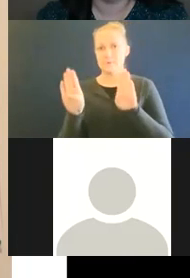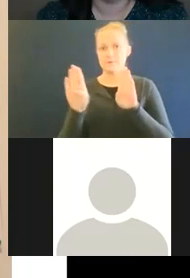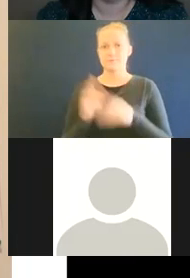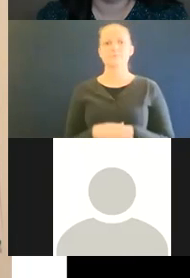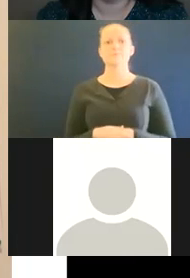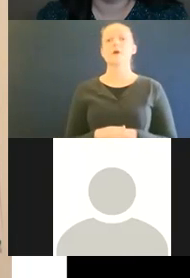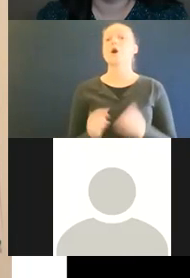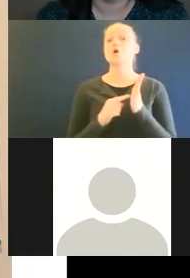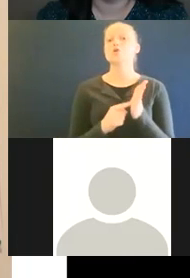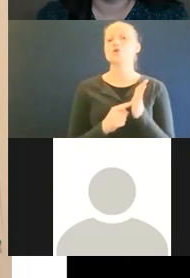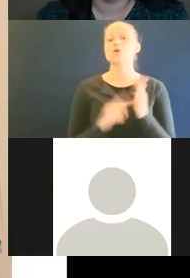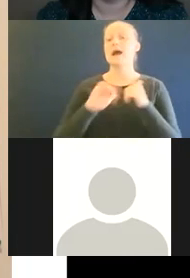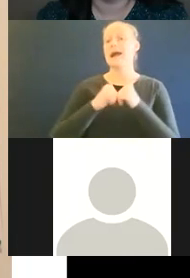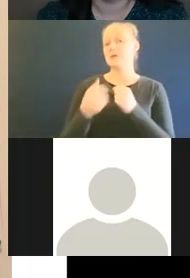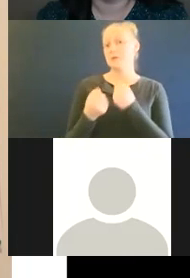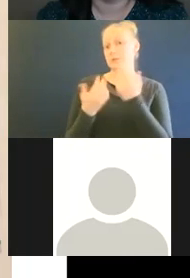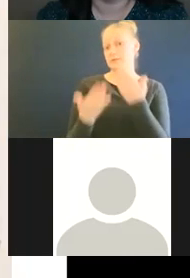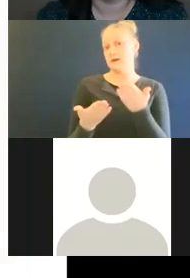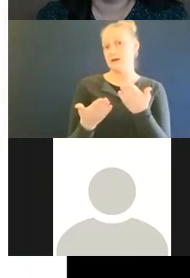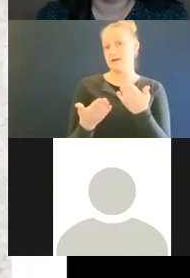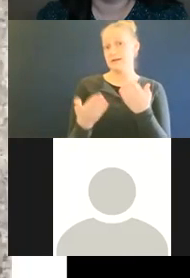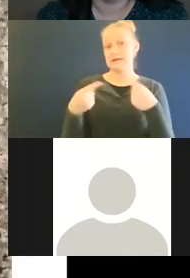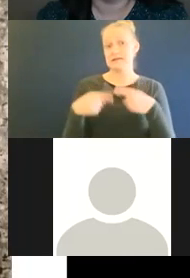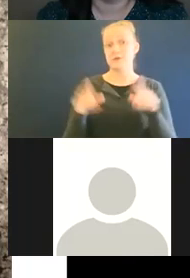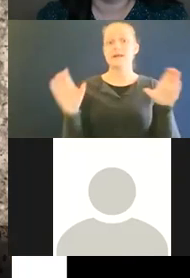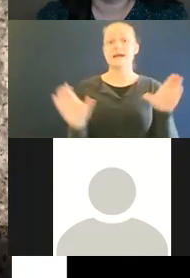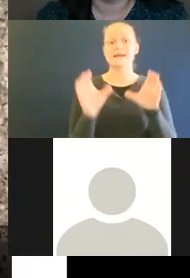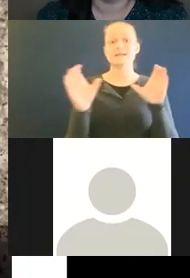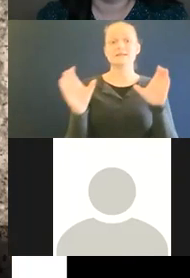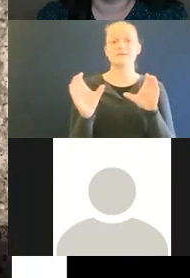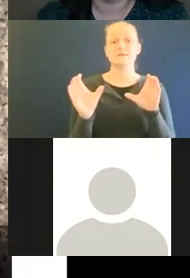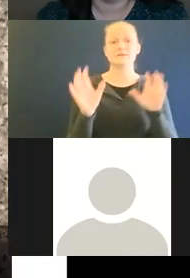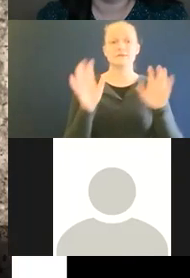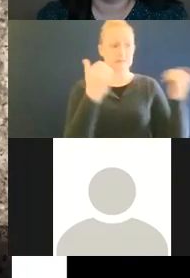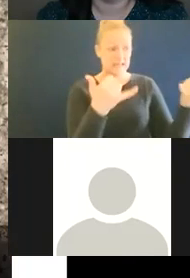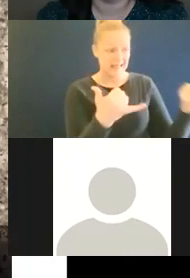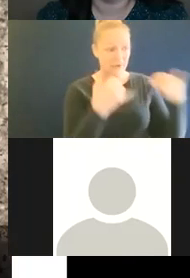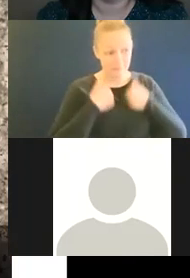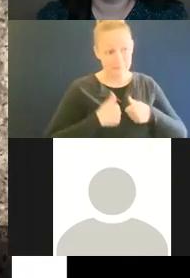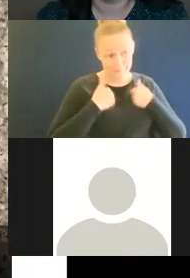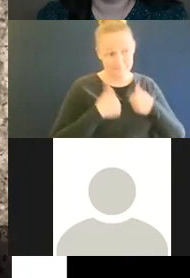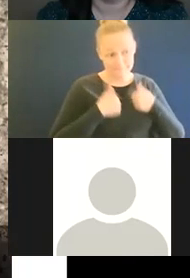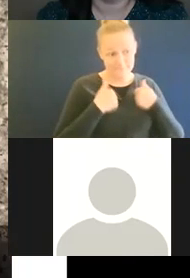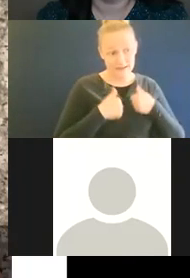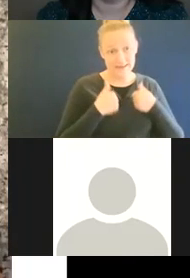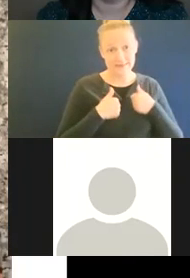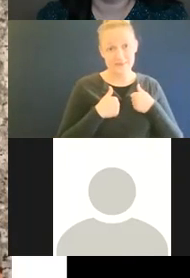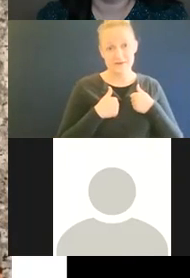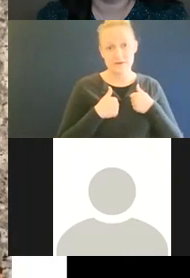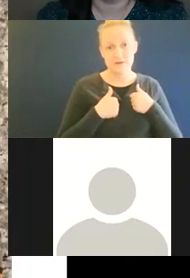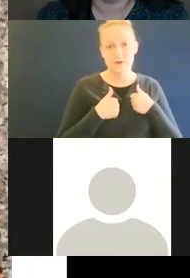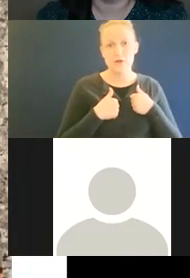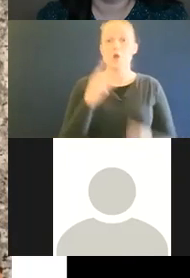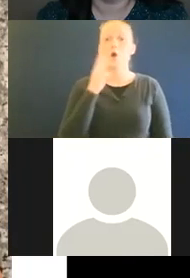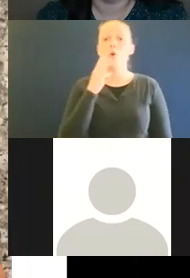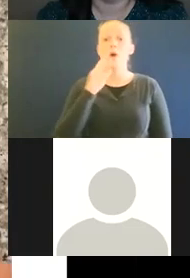models during common daily routine activities. Time to take a bath. Let's turn on the